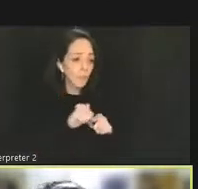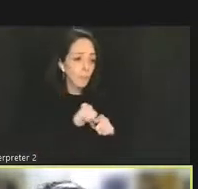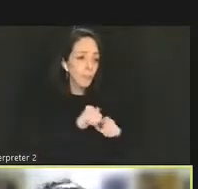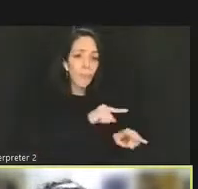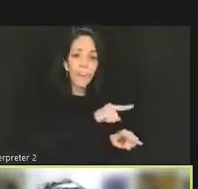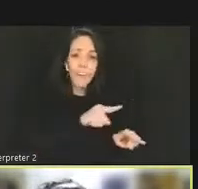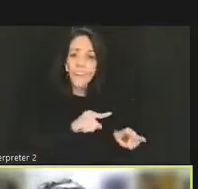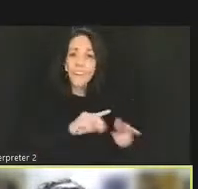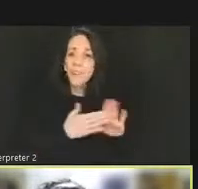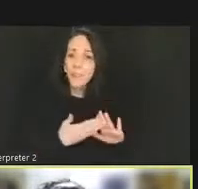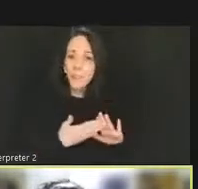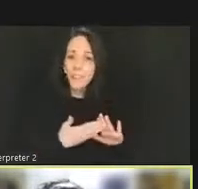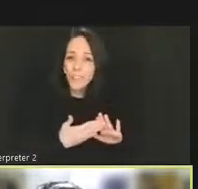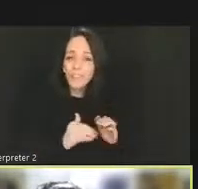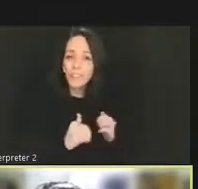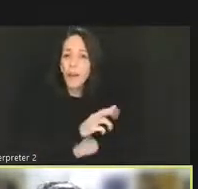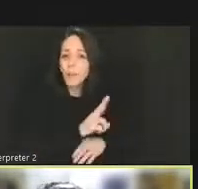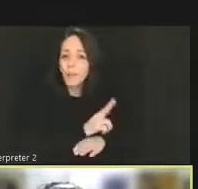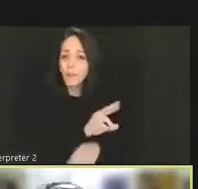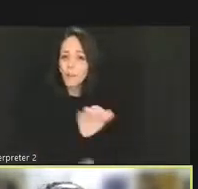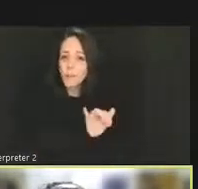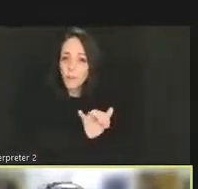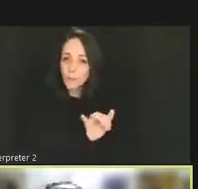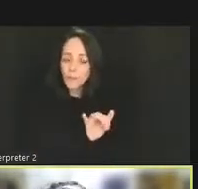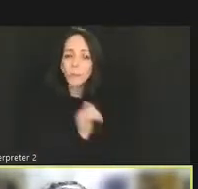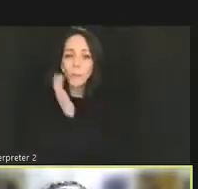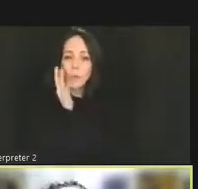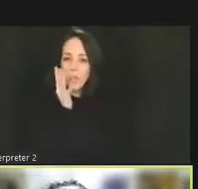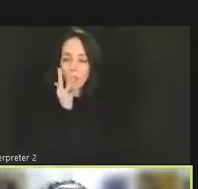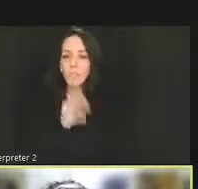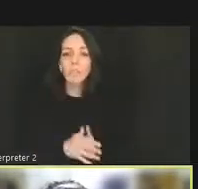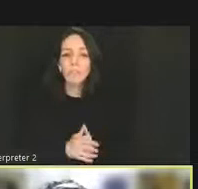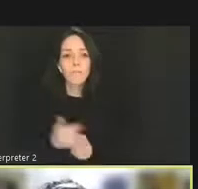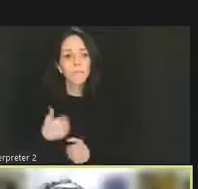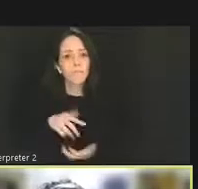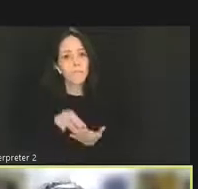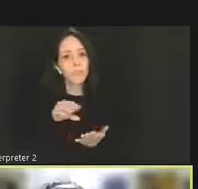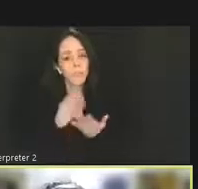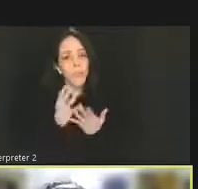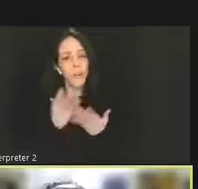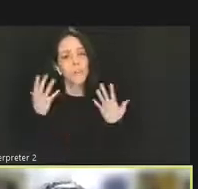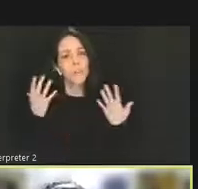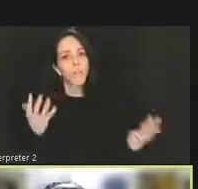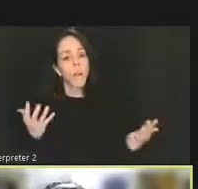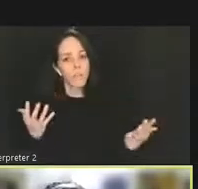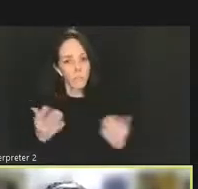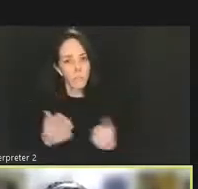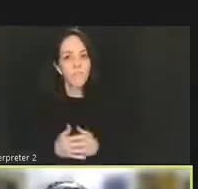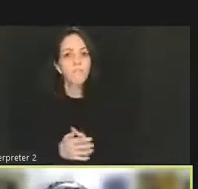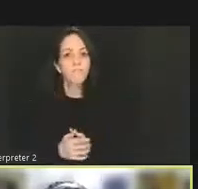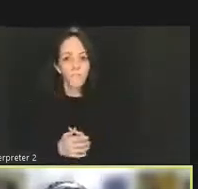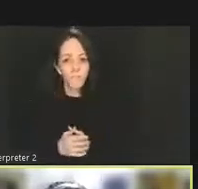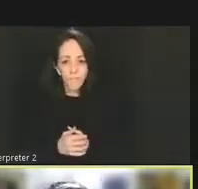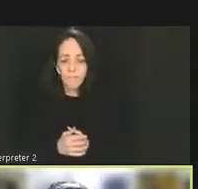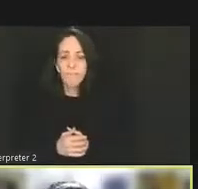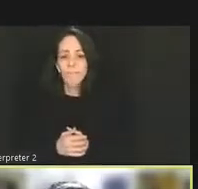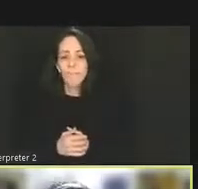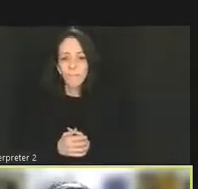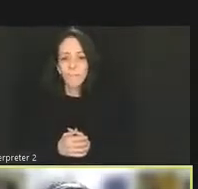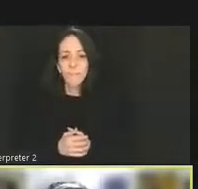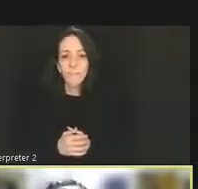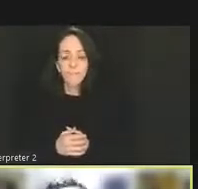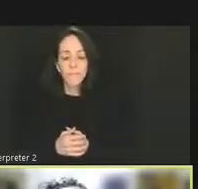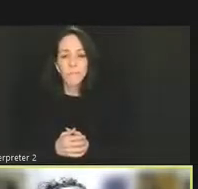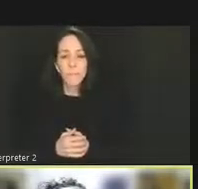the budget equity tool. And we're learning a lot across the county, and we will be able